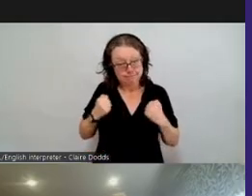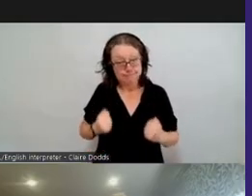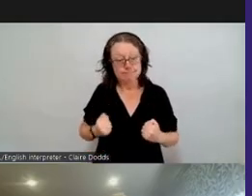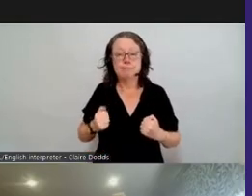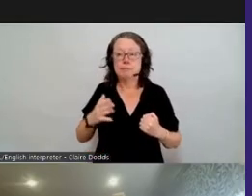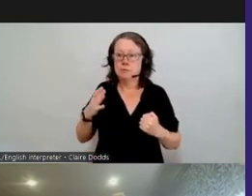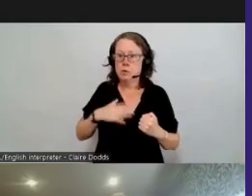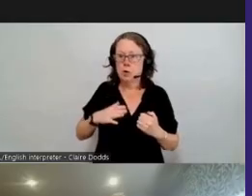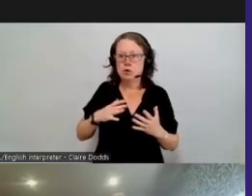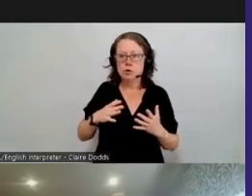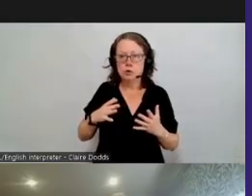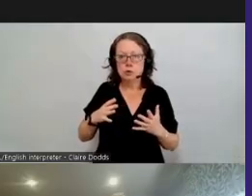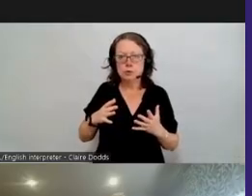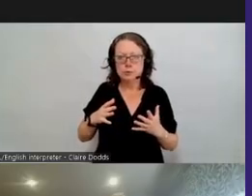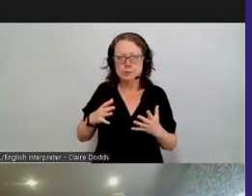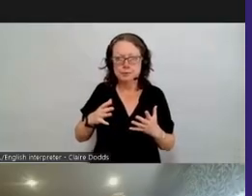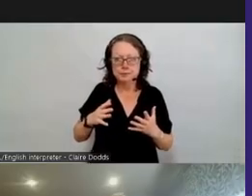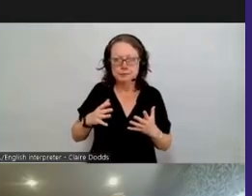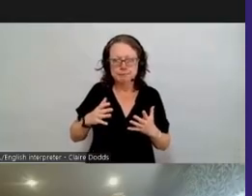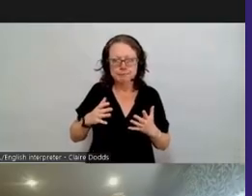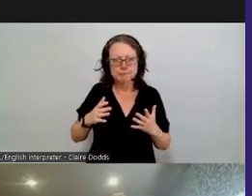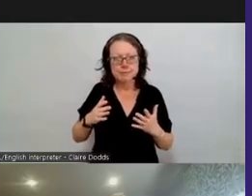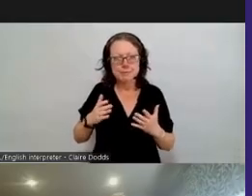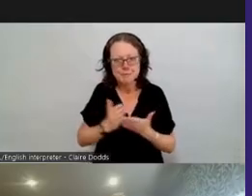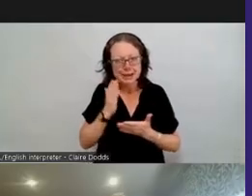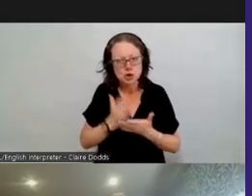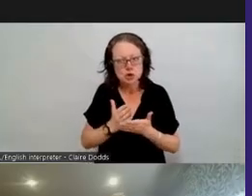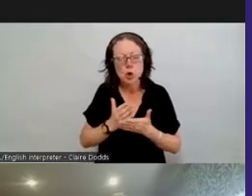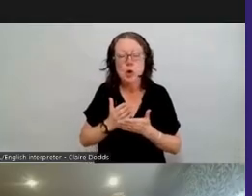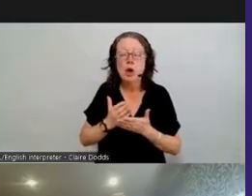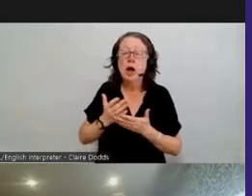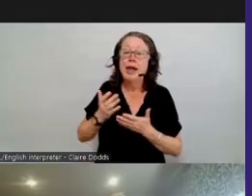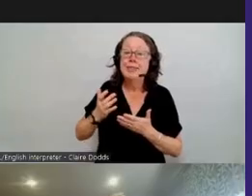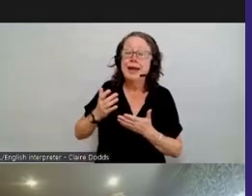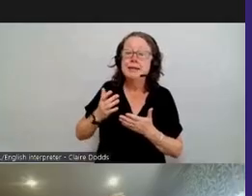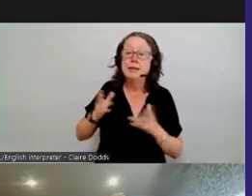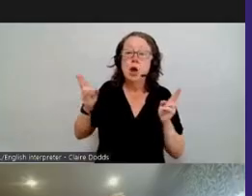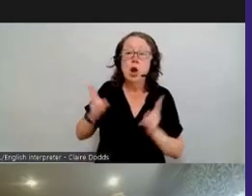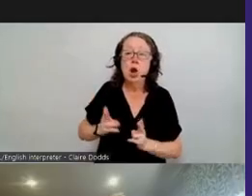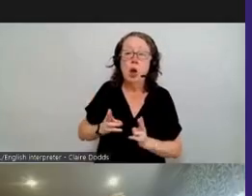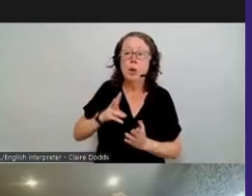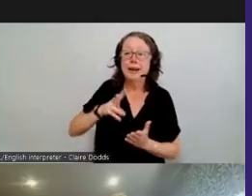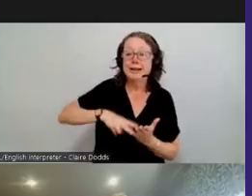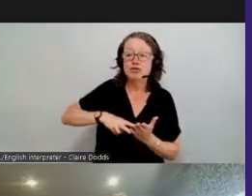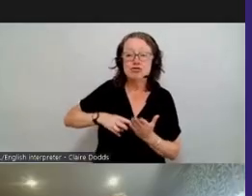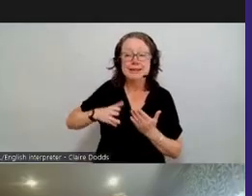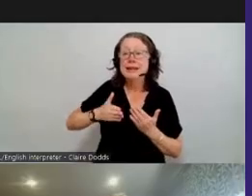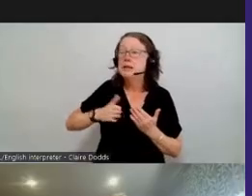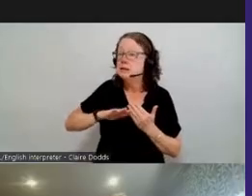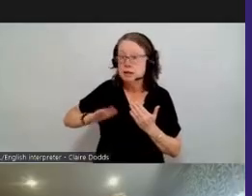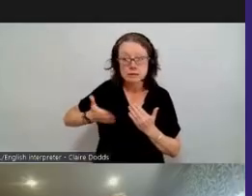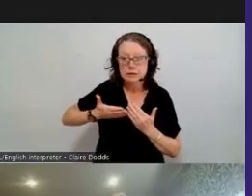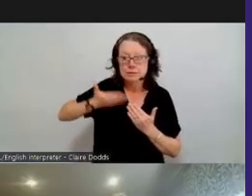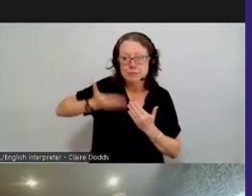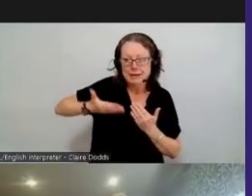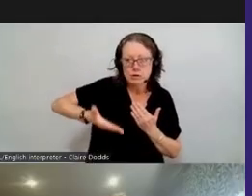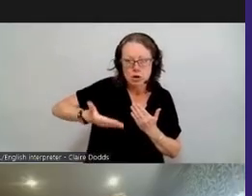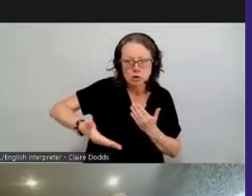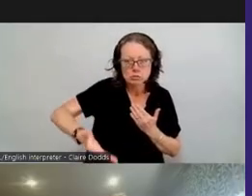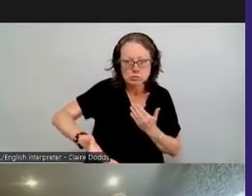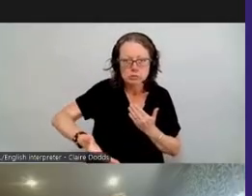literacy being reborn into each generation. And for us, literacy is the broadest possible definition. It is speaking,